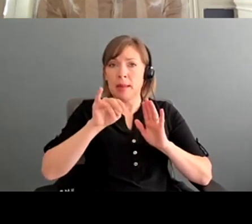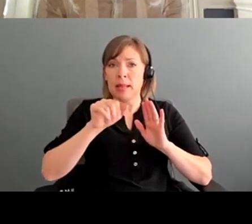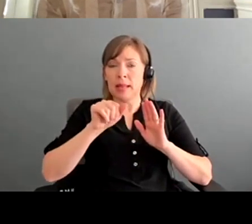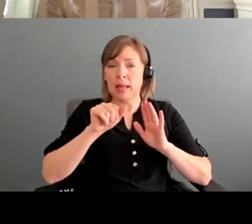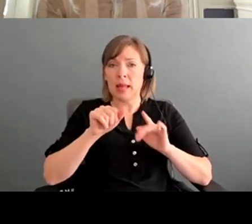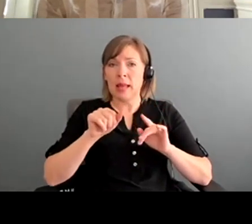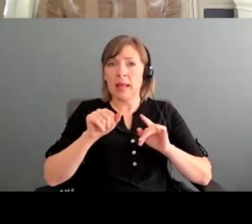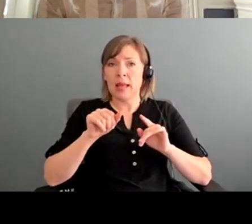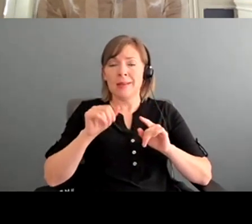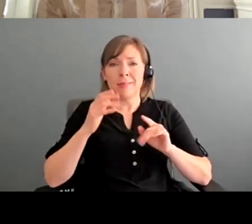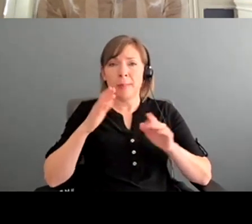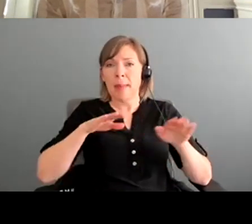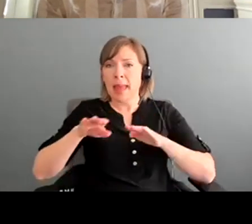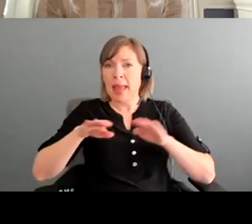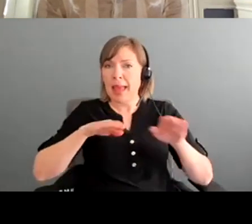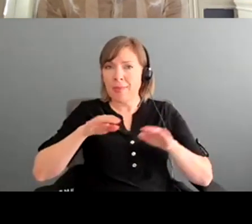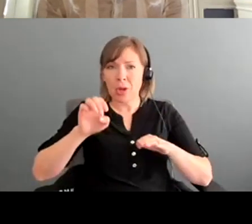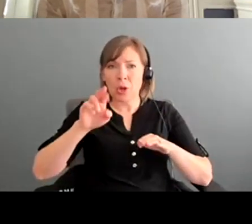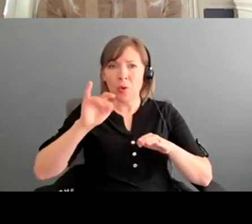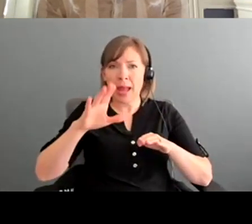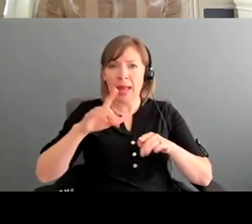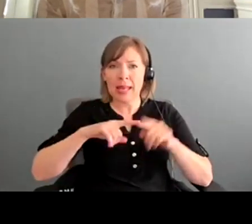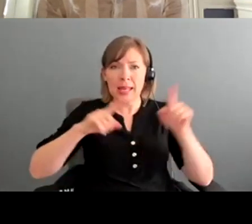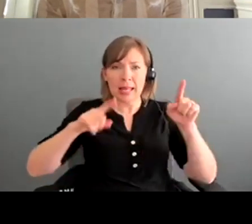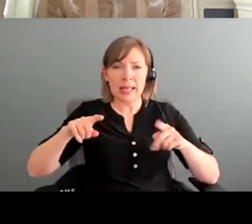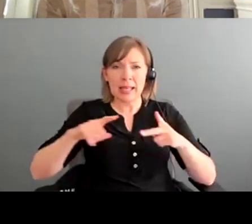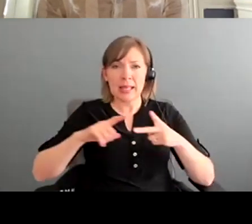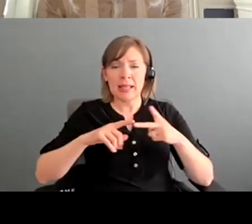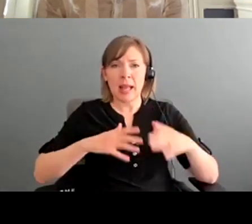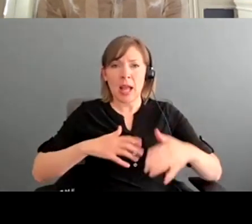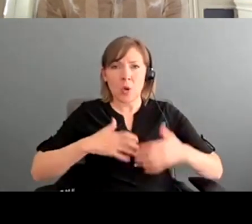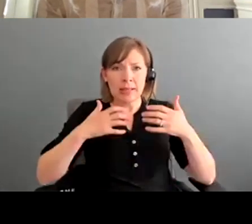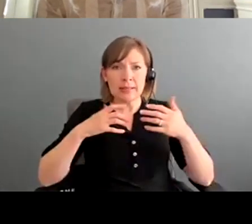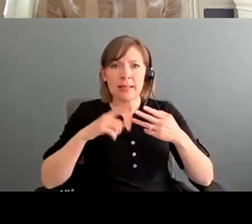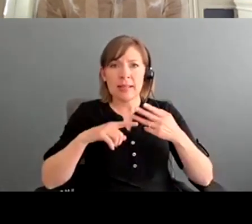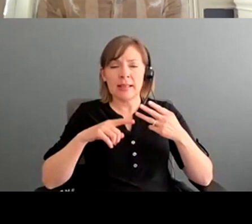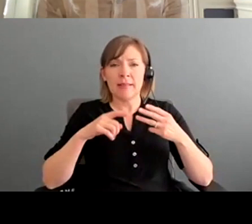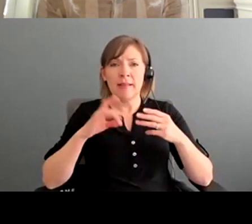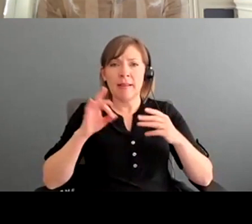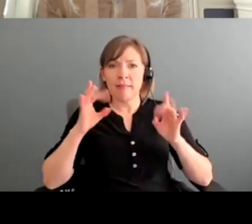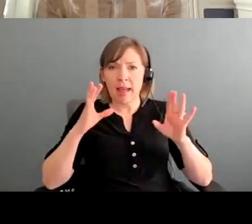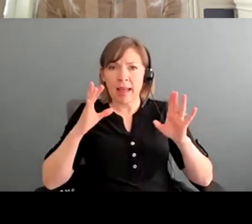erratic behavior, being very aggressive, violent,